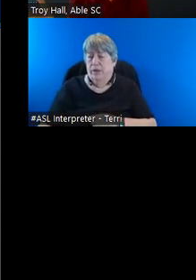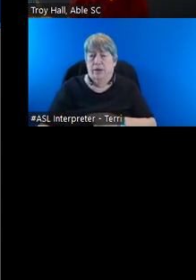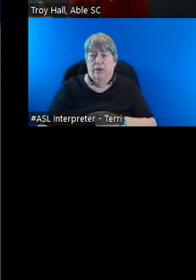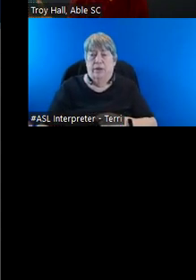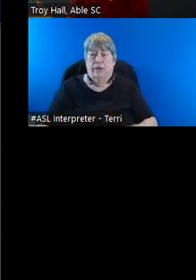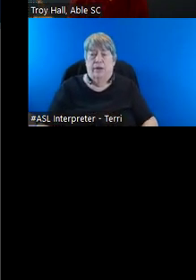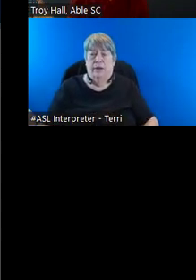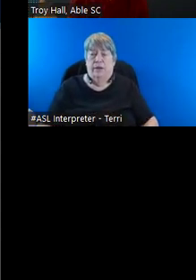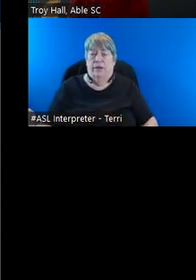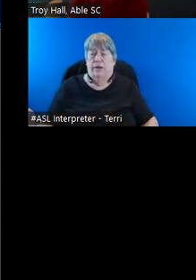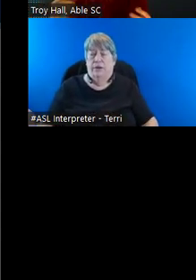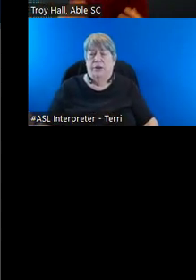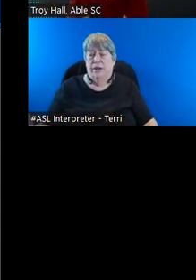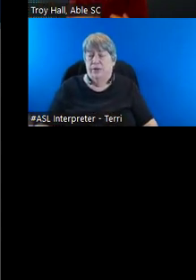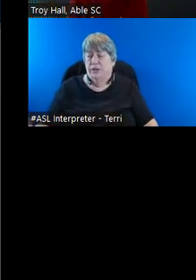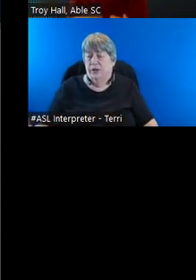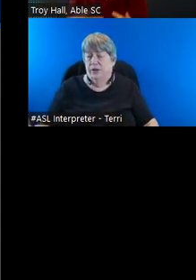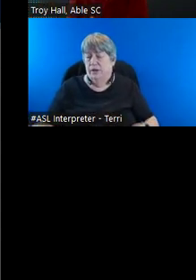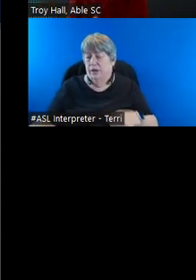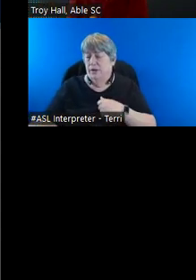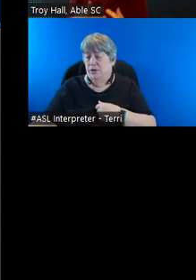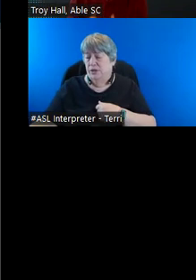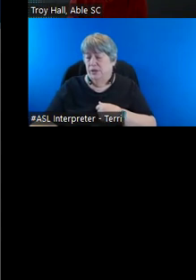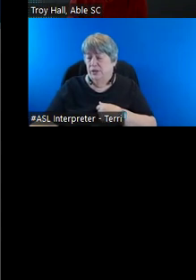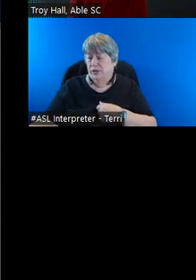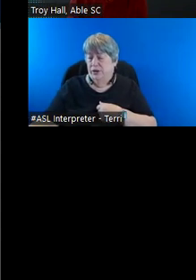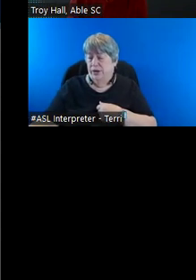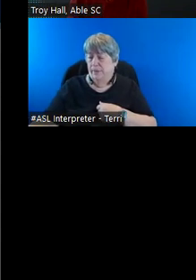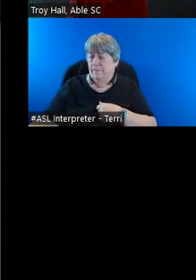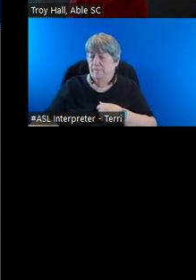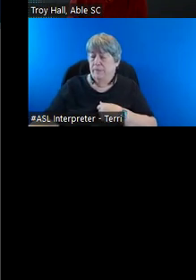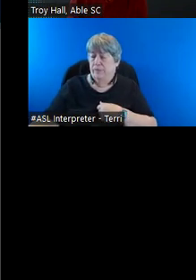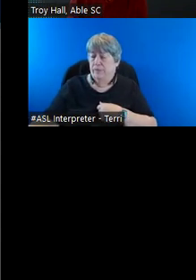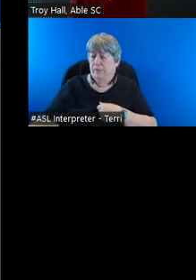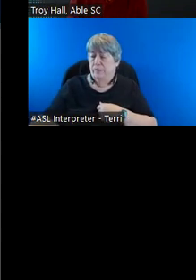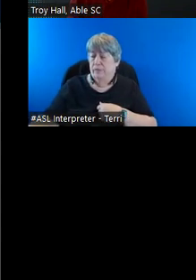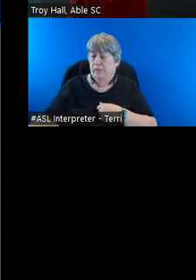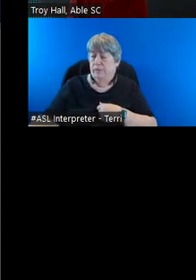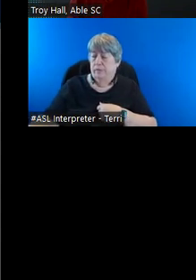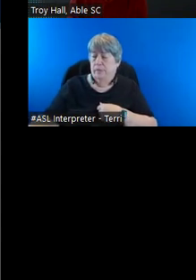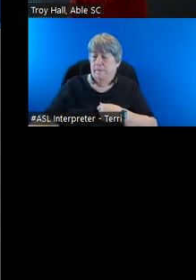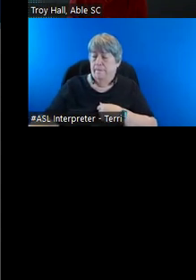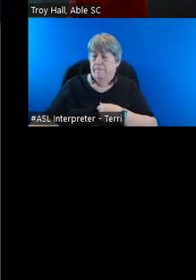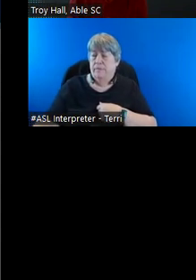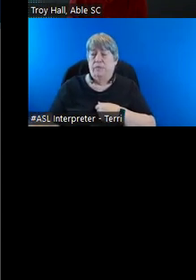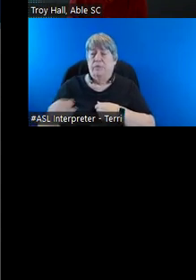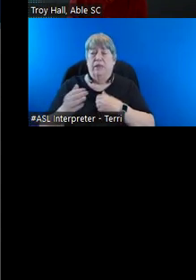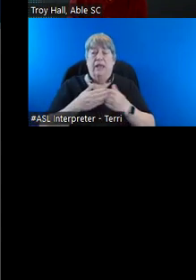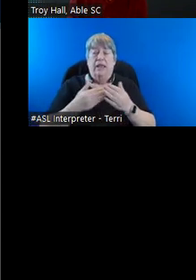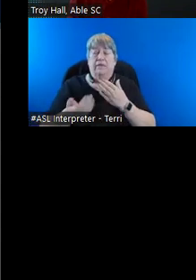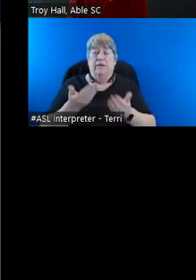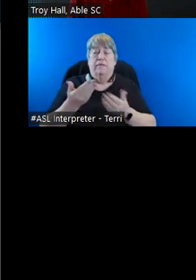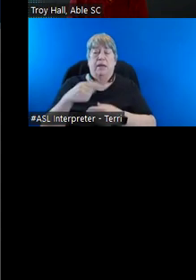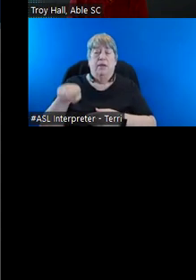all of its work, if we apply those specifically to transition services, even if maybe you're not